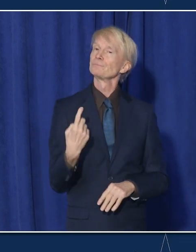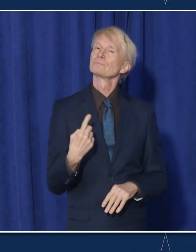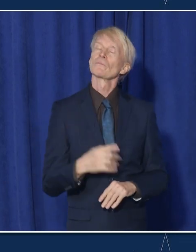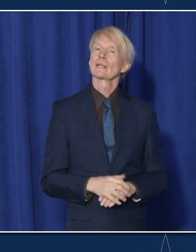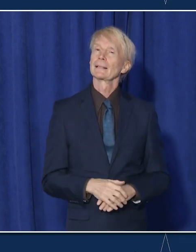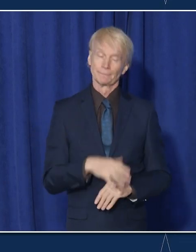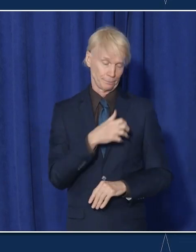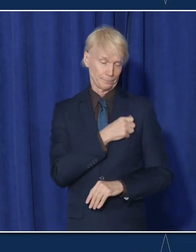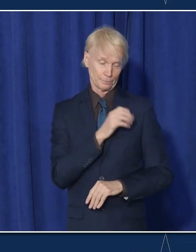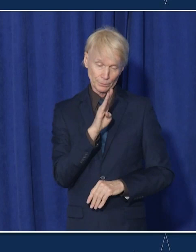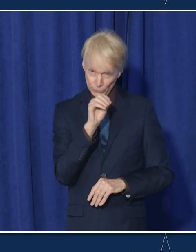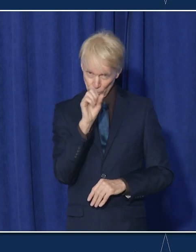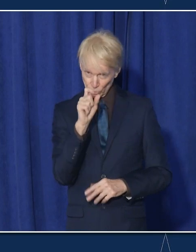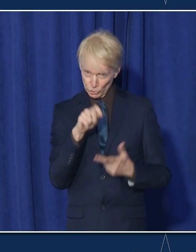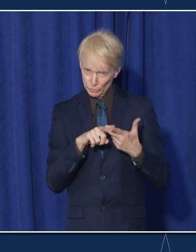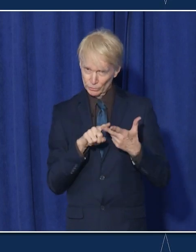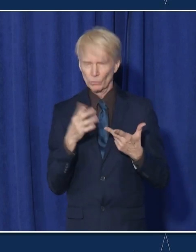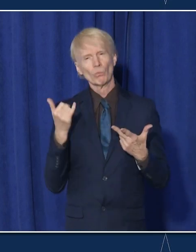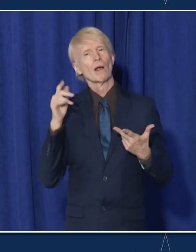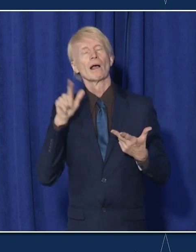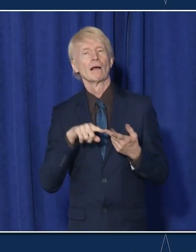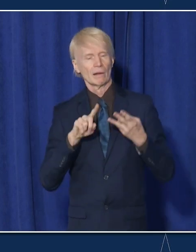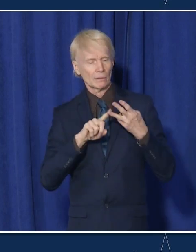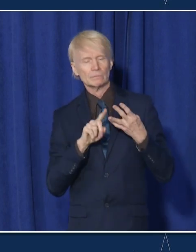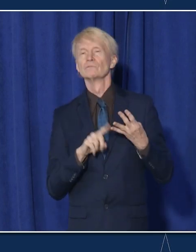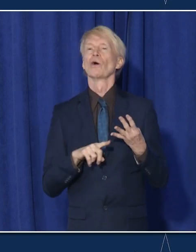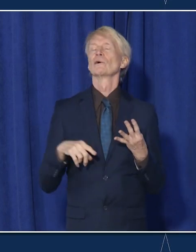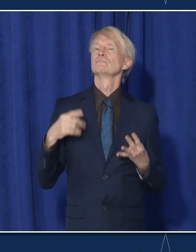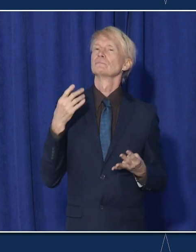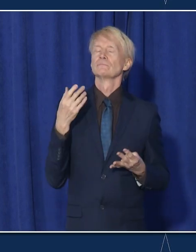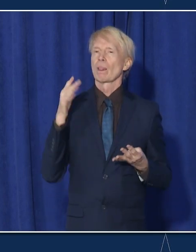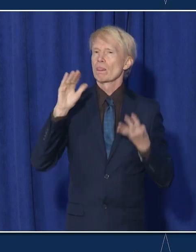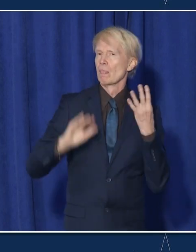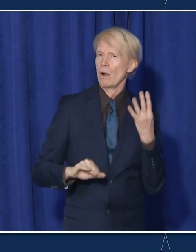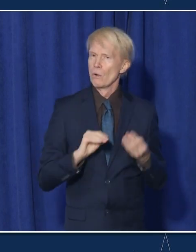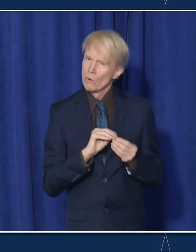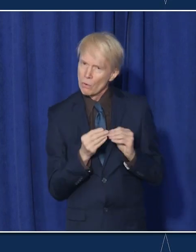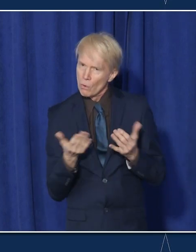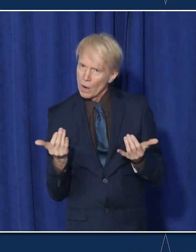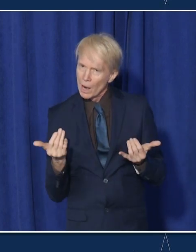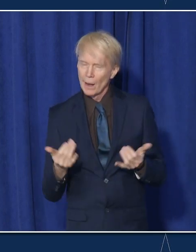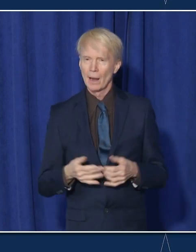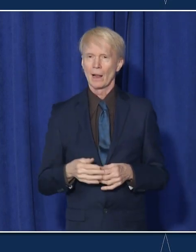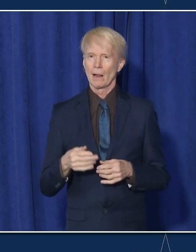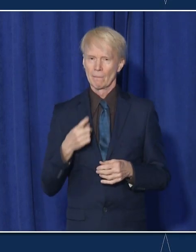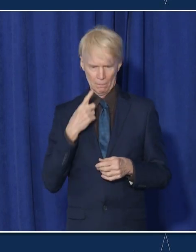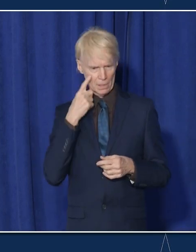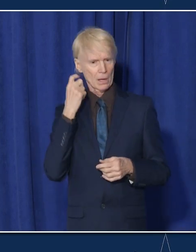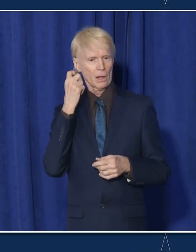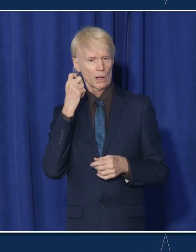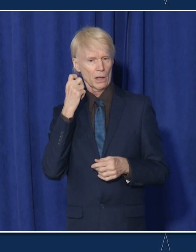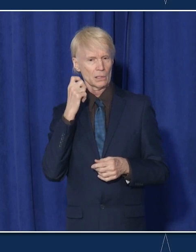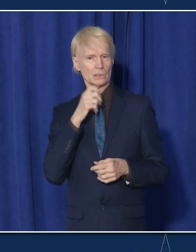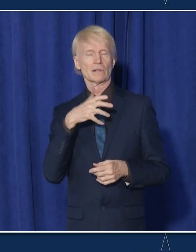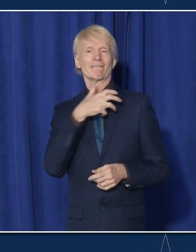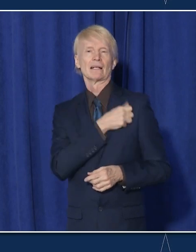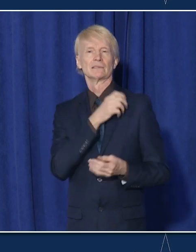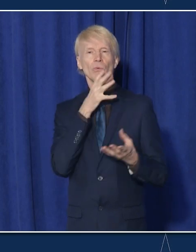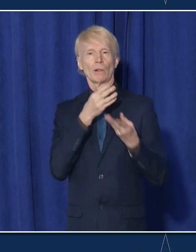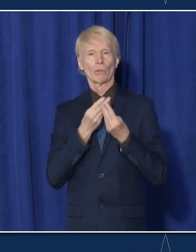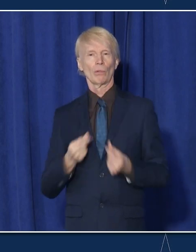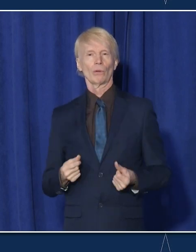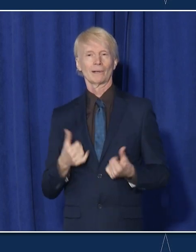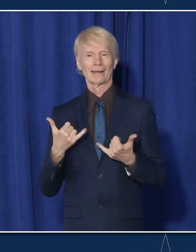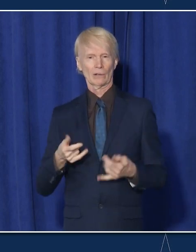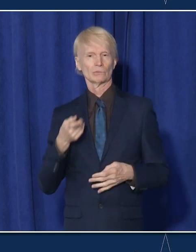of consistently. Why is that? And is there a concern about that, especially since vaccines wane so quickly and we're already talking about a